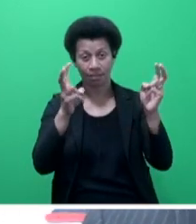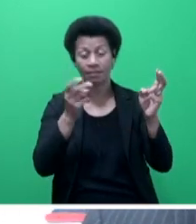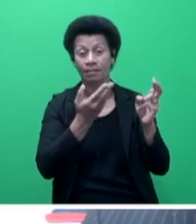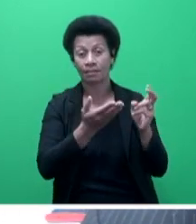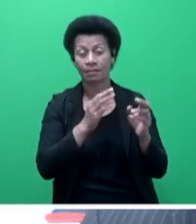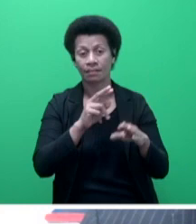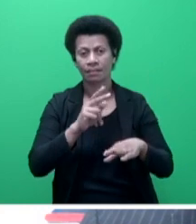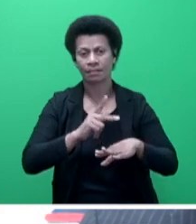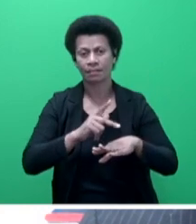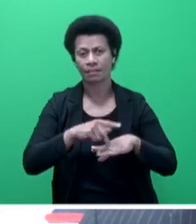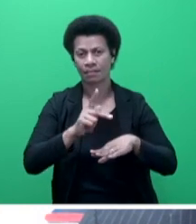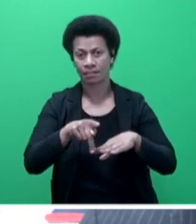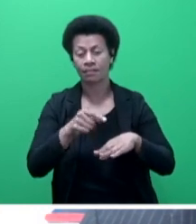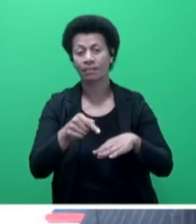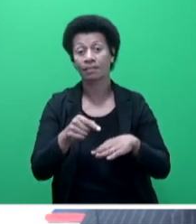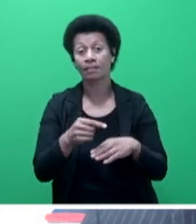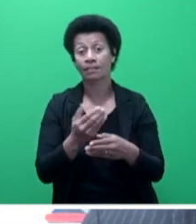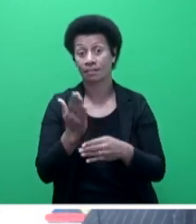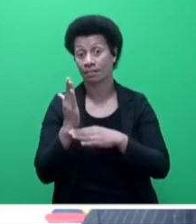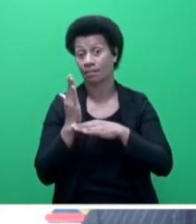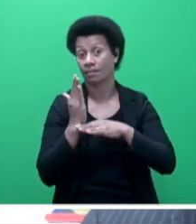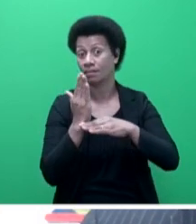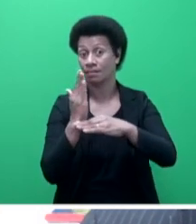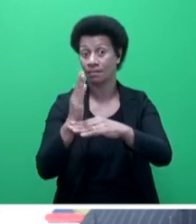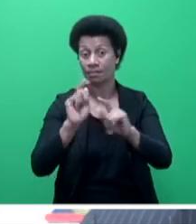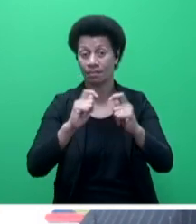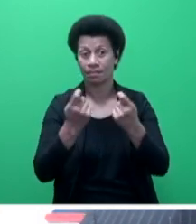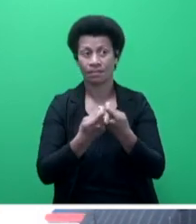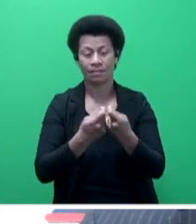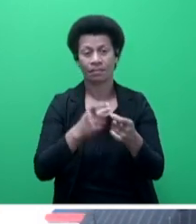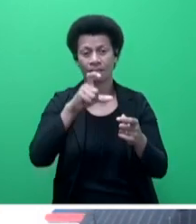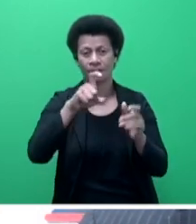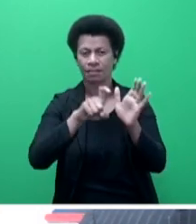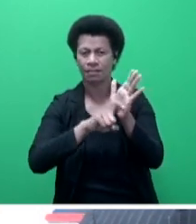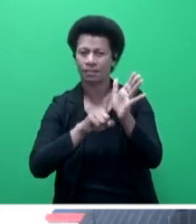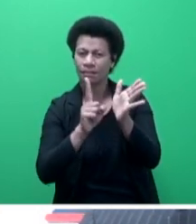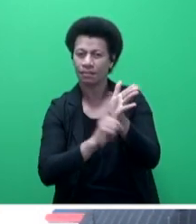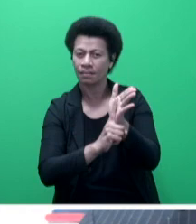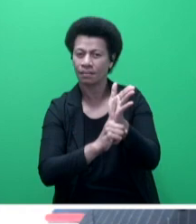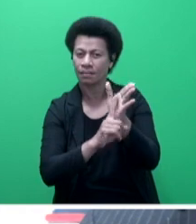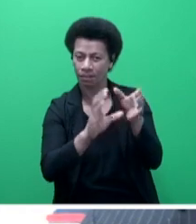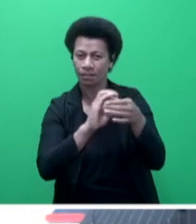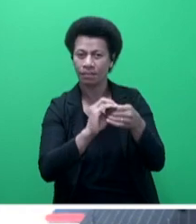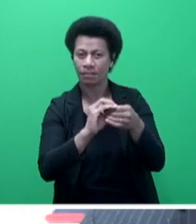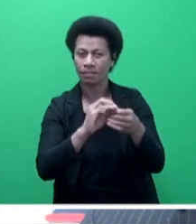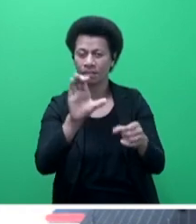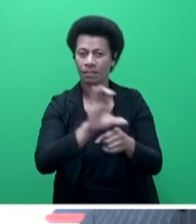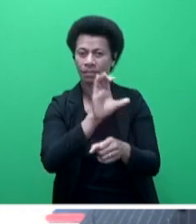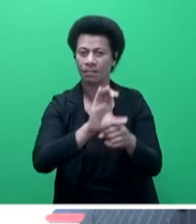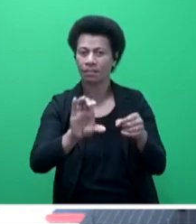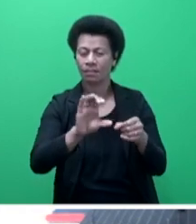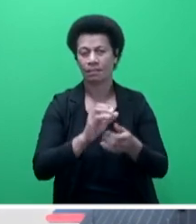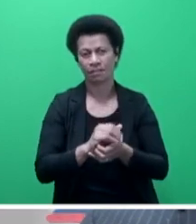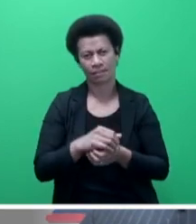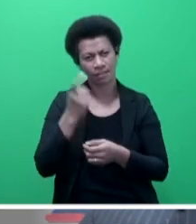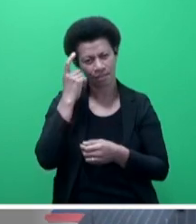the Drua rugby team, which is owned by the Counter Ruck Pte Limited, or CRL as it's commonly known. Mr. Speaker, sir, I think a lot of people may